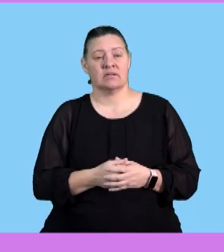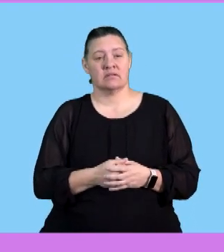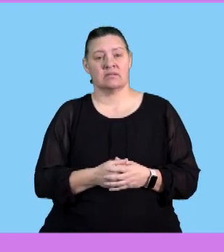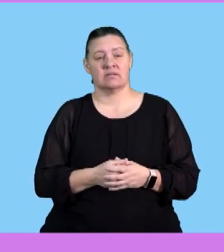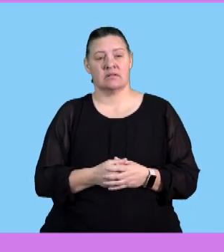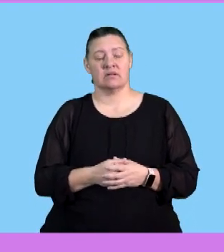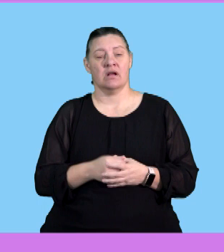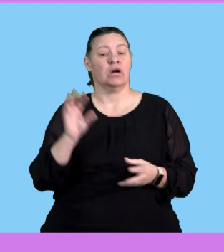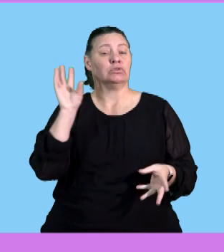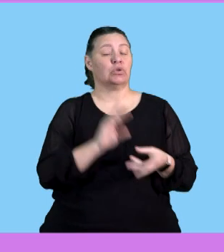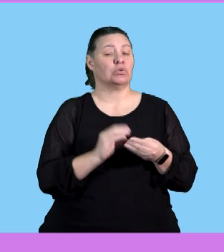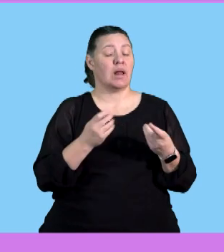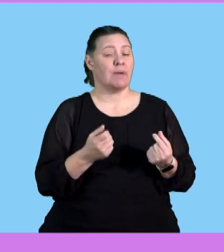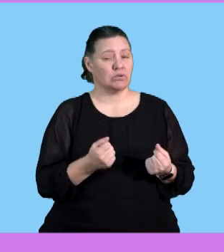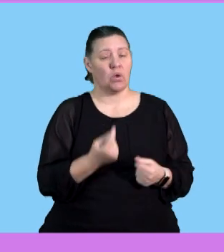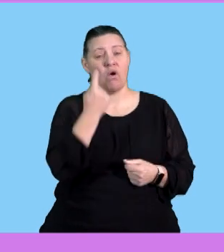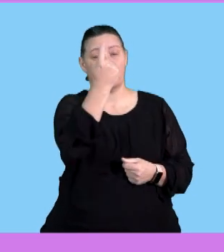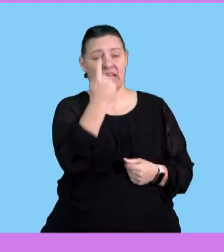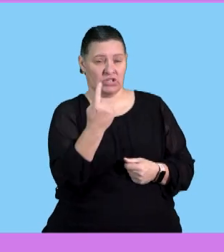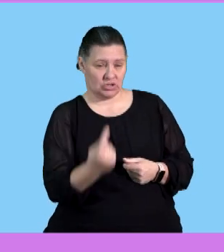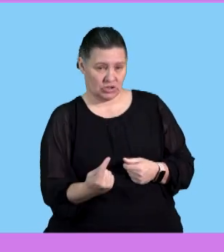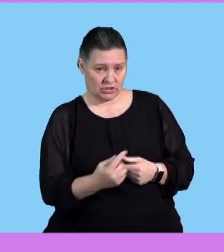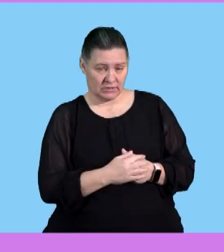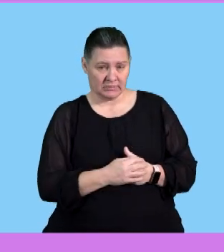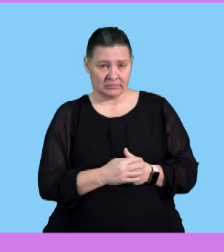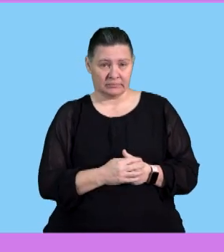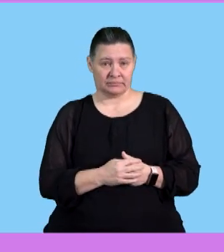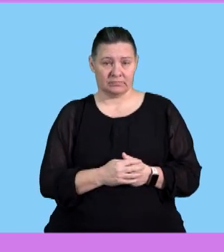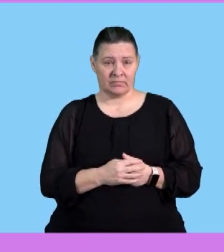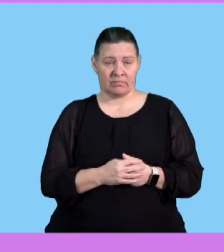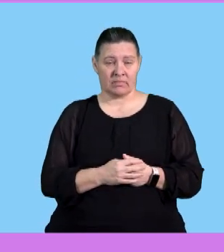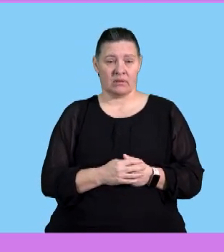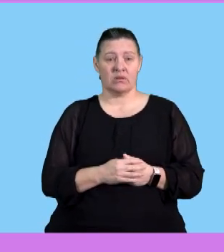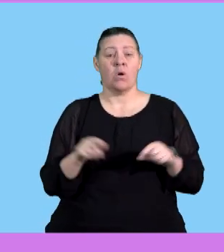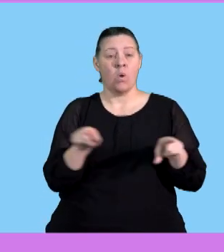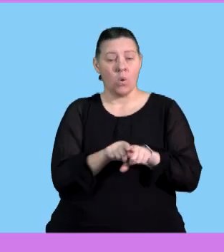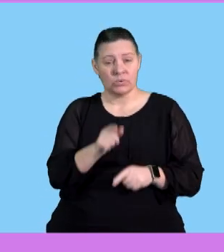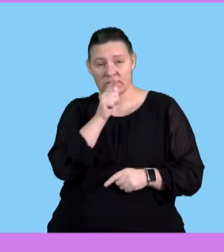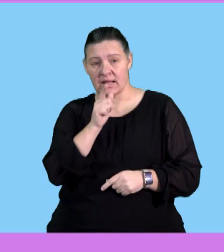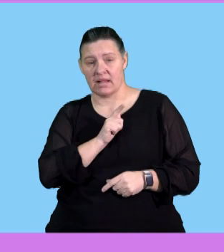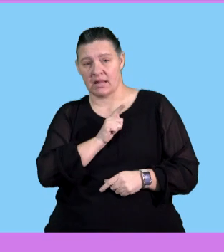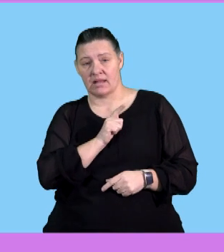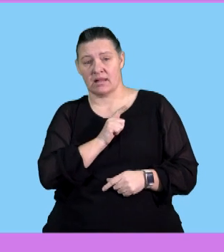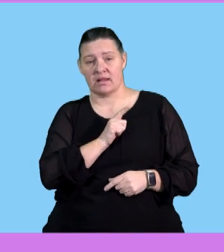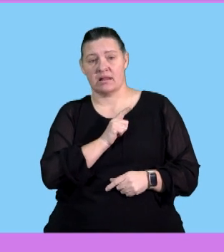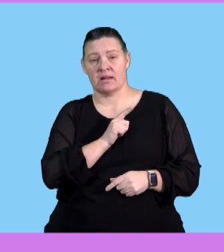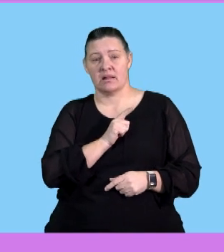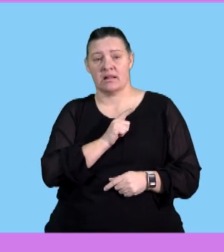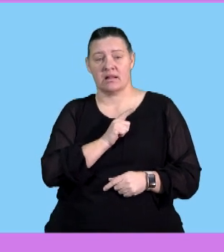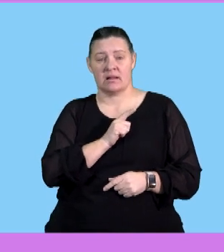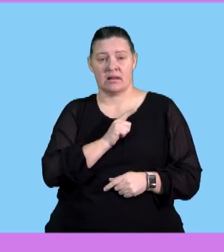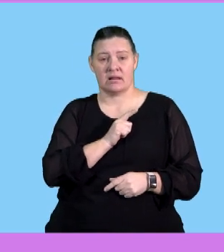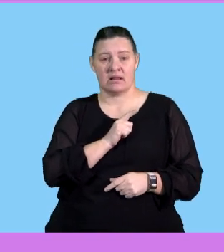in this context? We are given the total amount of each item. And we are also told